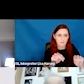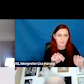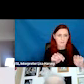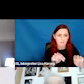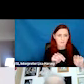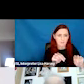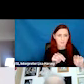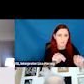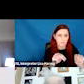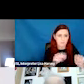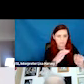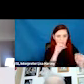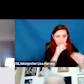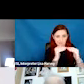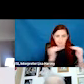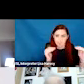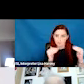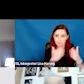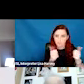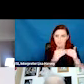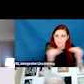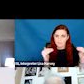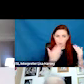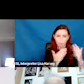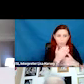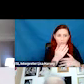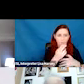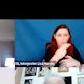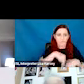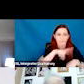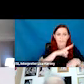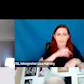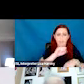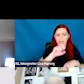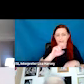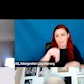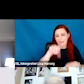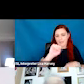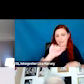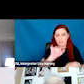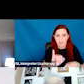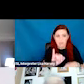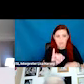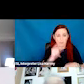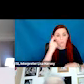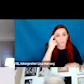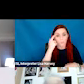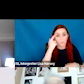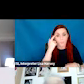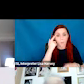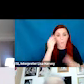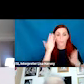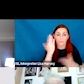the standards and through the National Standards Authority of Ireland. But I suppose what we've presented